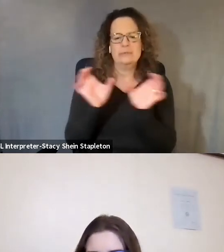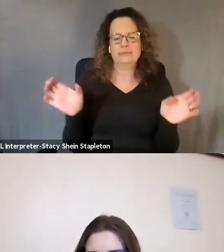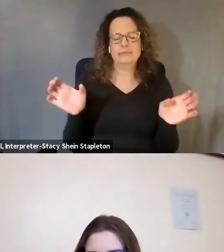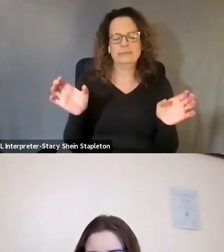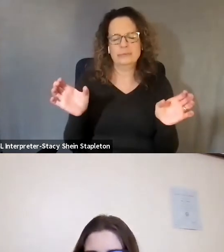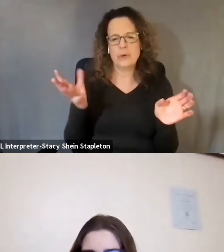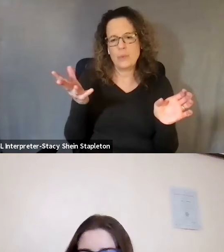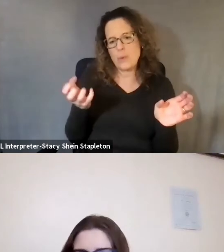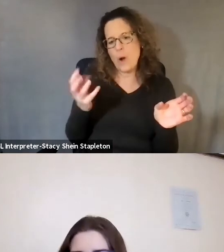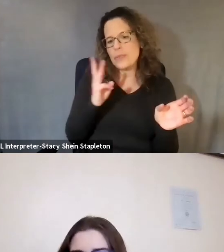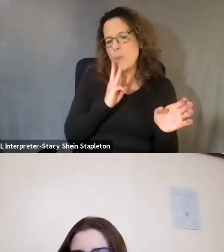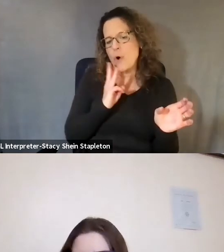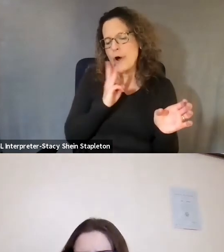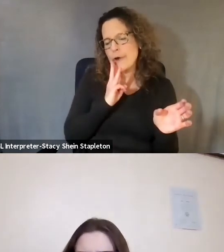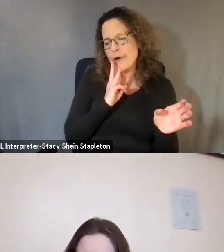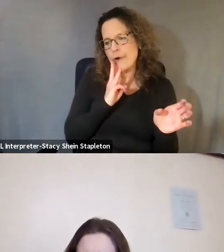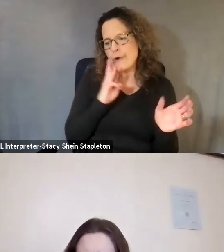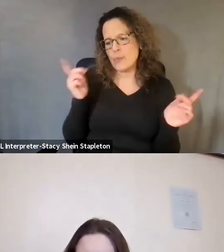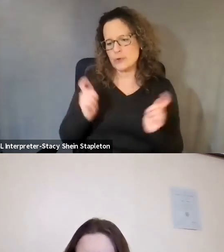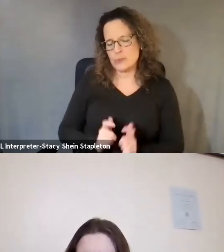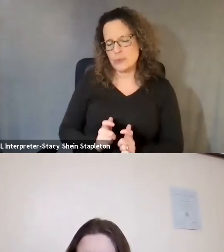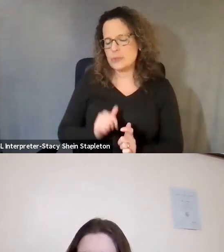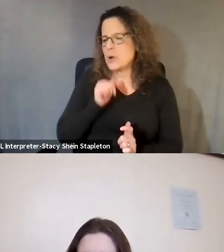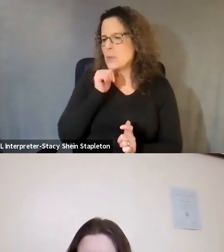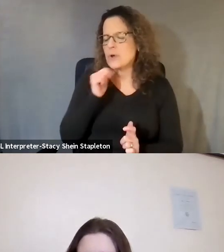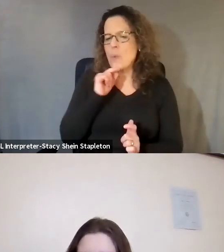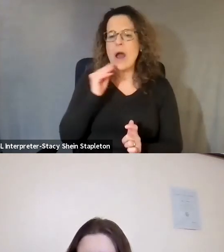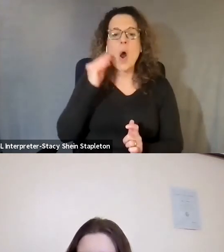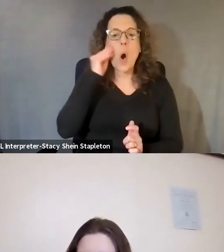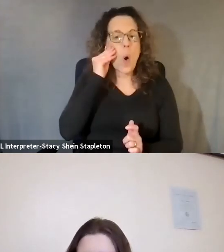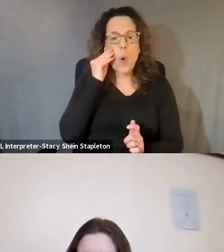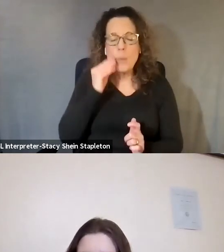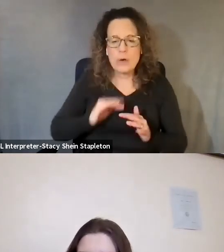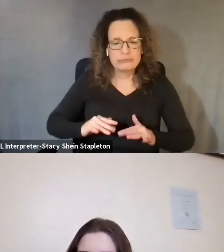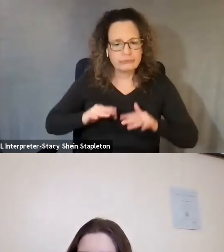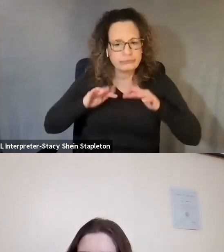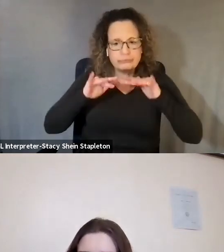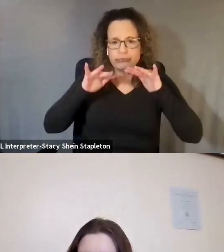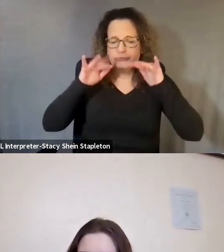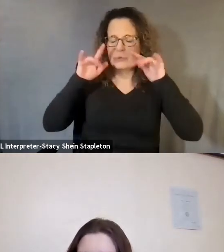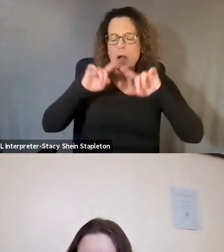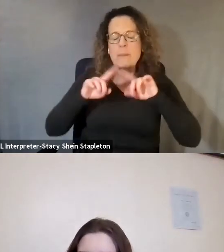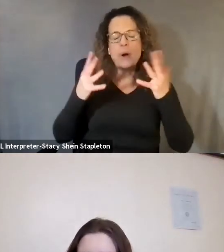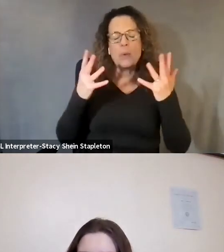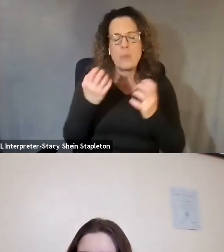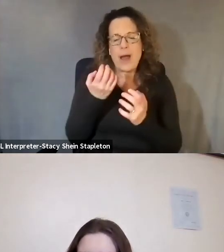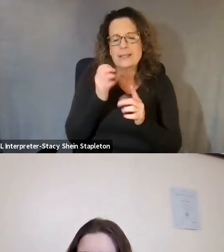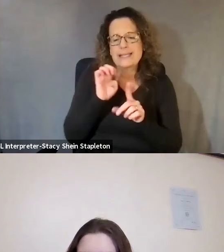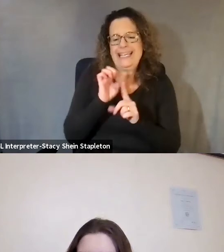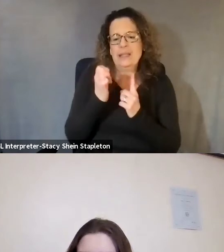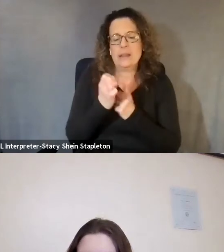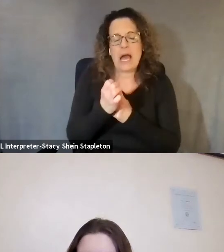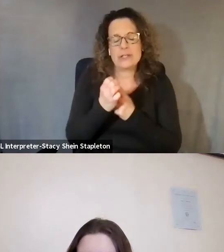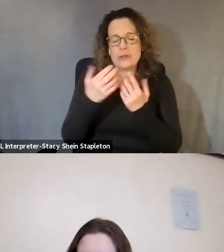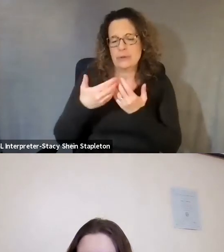want flood water to be reduced. We don't want people's homes to be damaged, but what we want to do is have an ecological divide